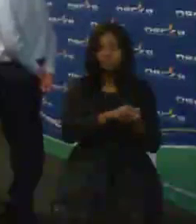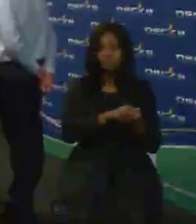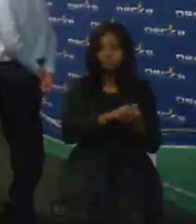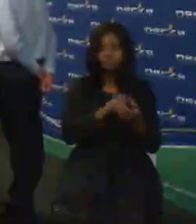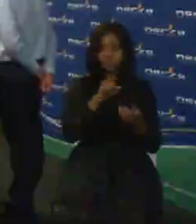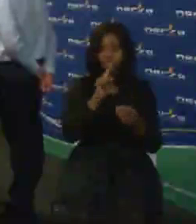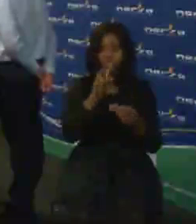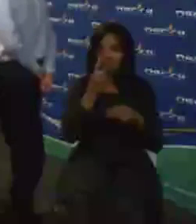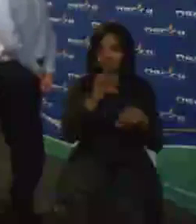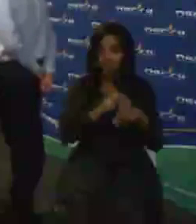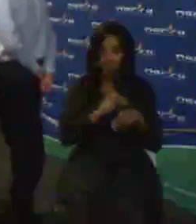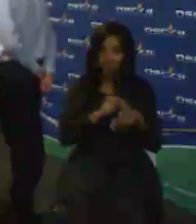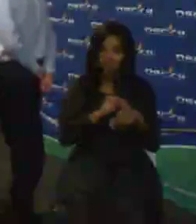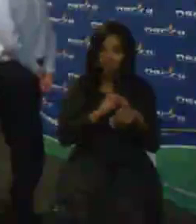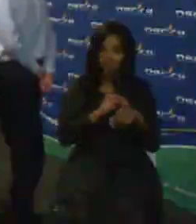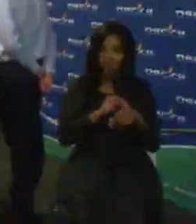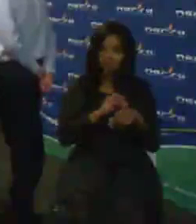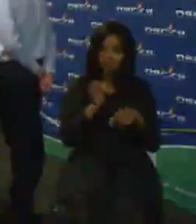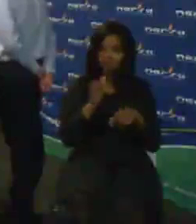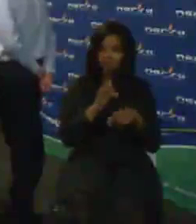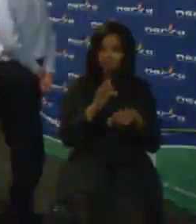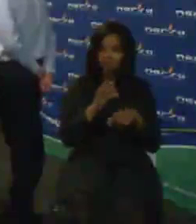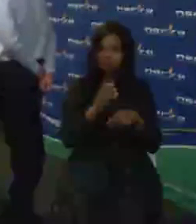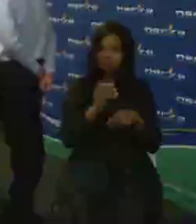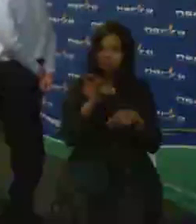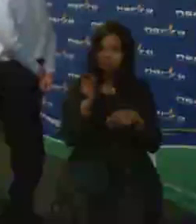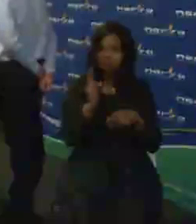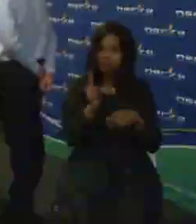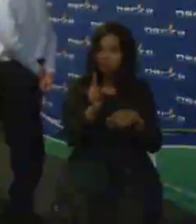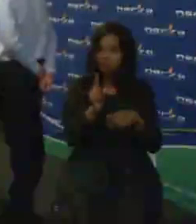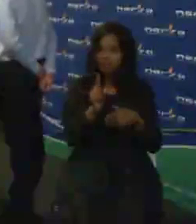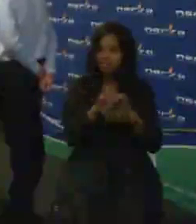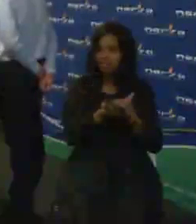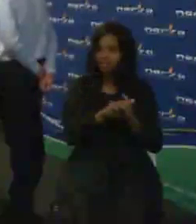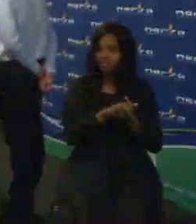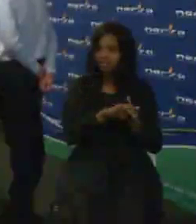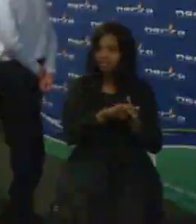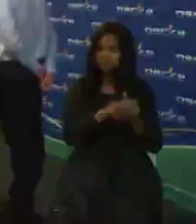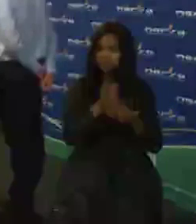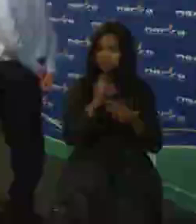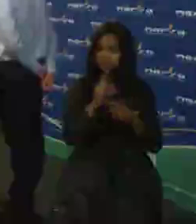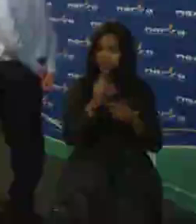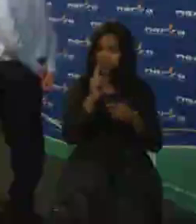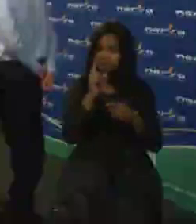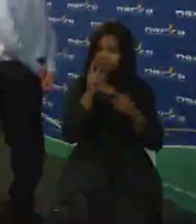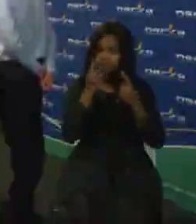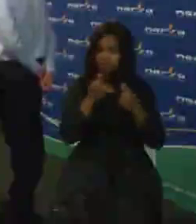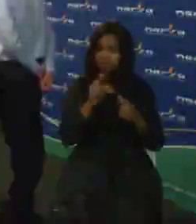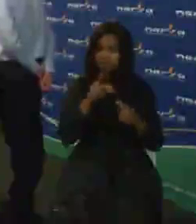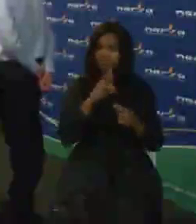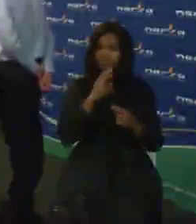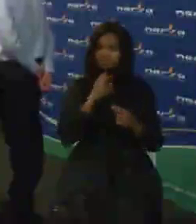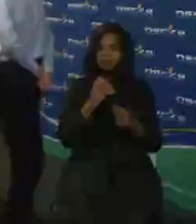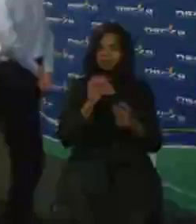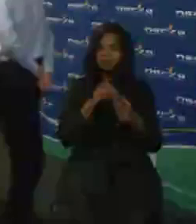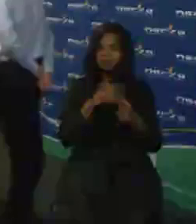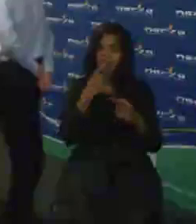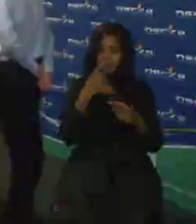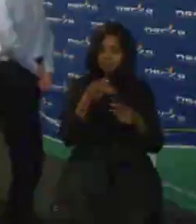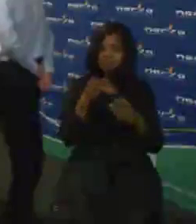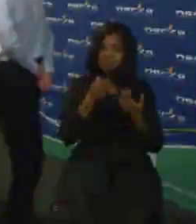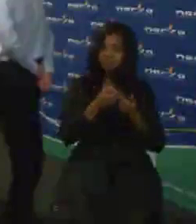this first issue of what the cost should be. I know you're saying